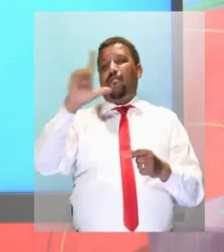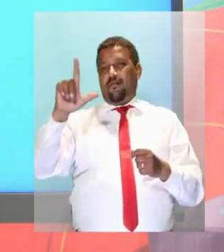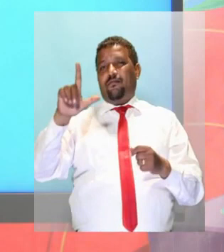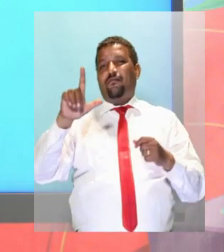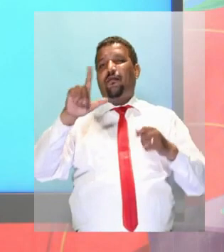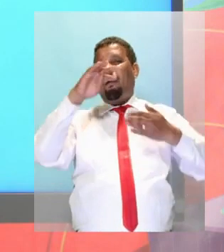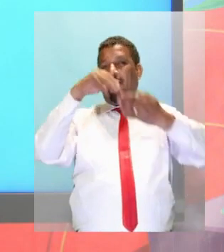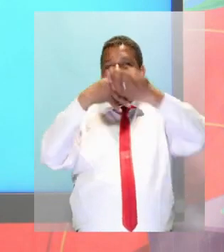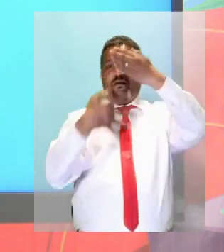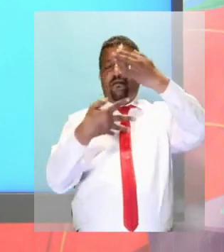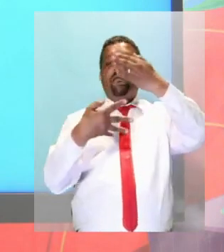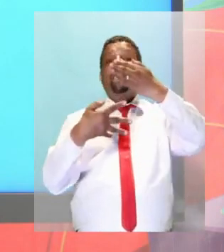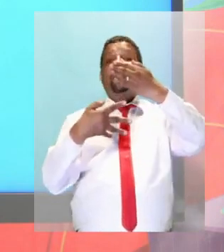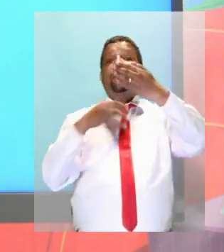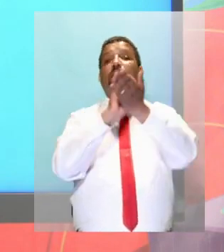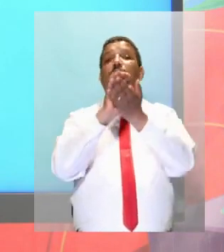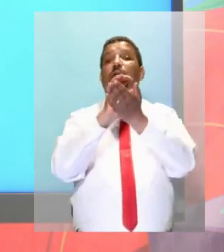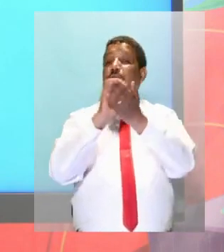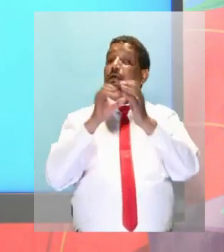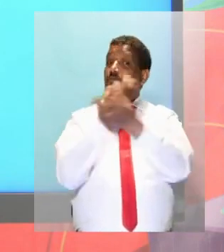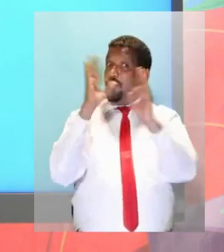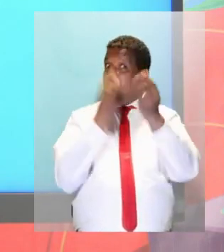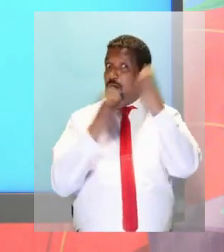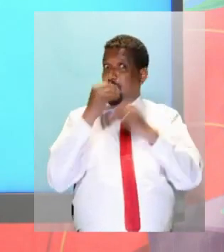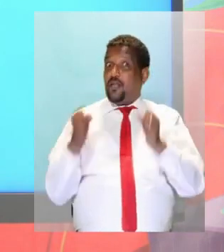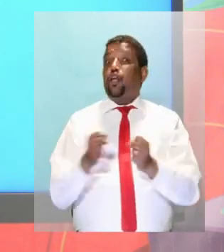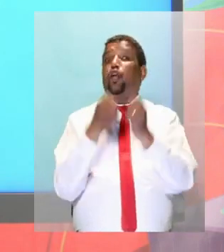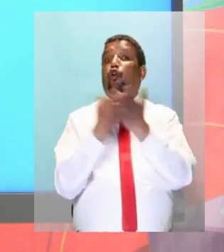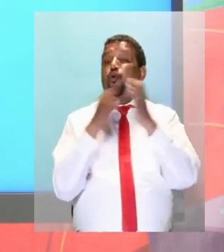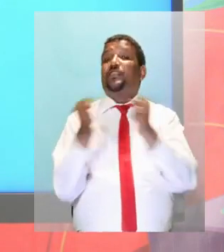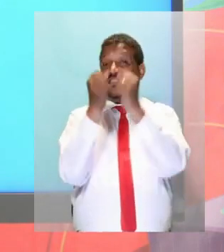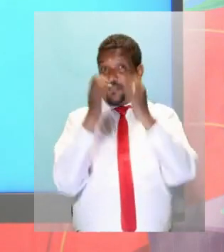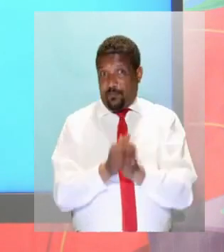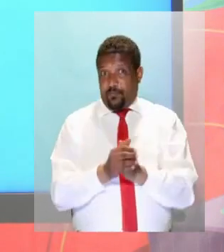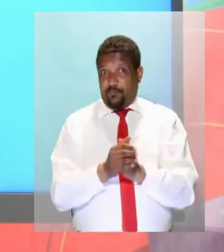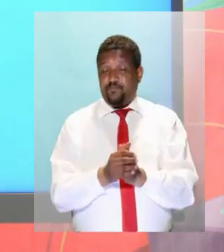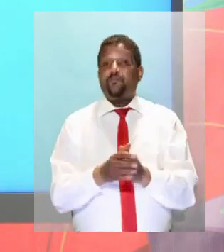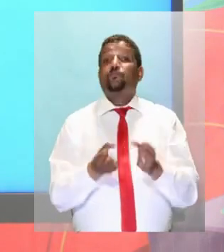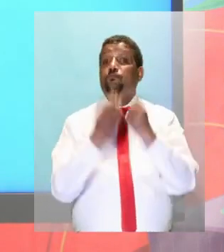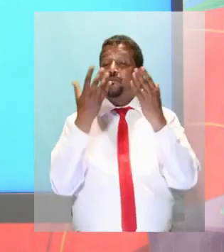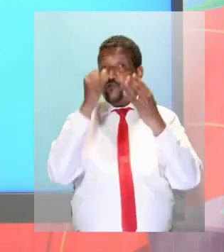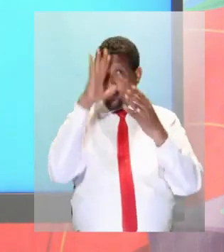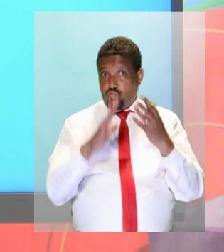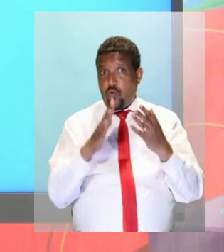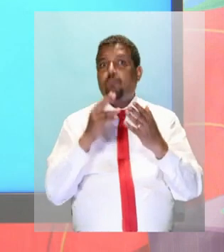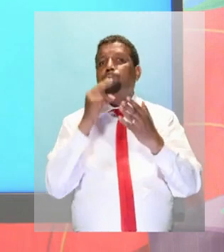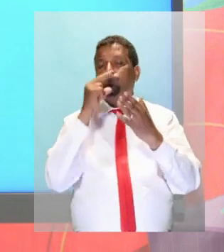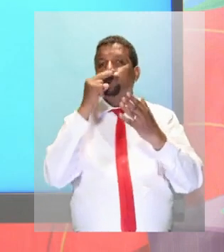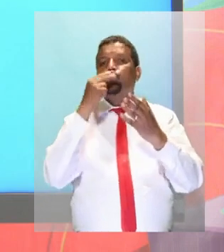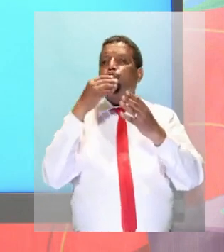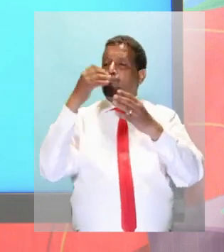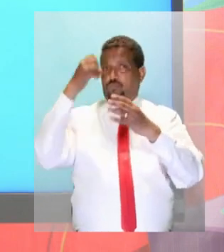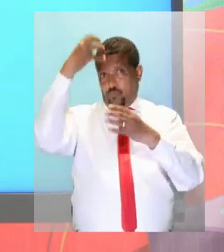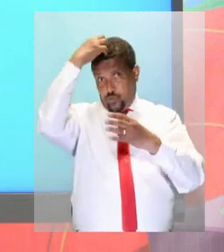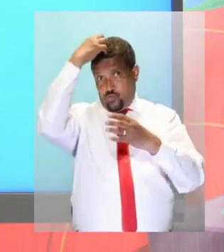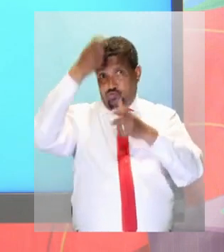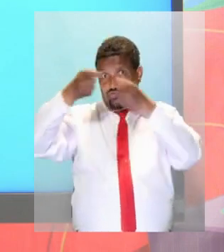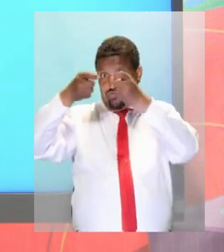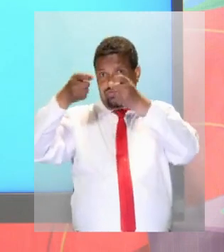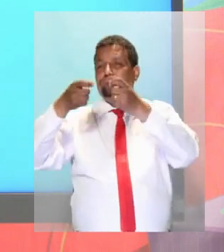the capitalist economic system. There is maximum social welfare in command economy system,